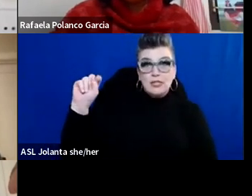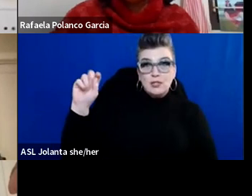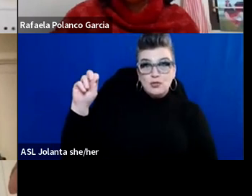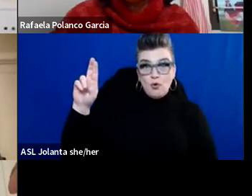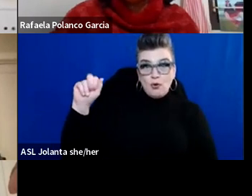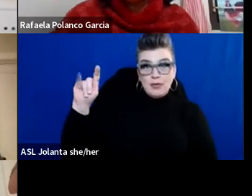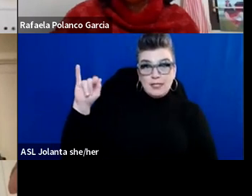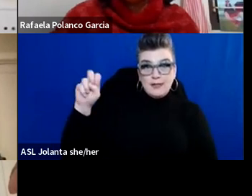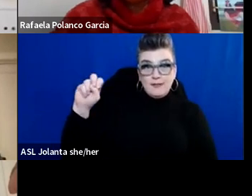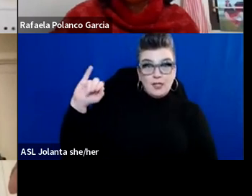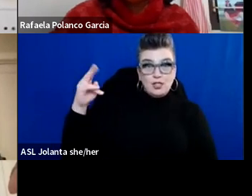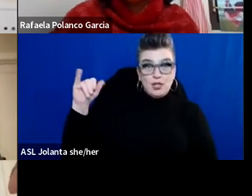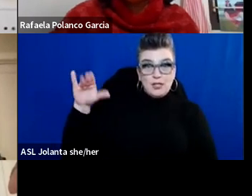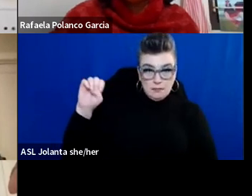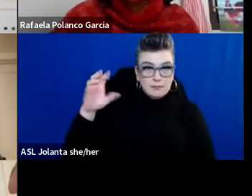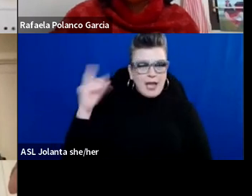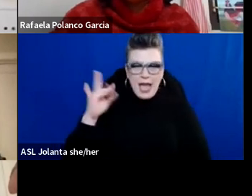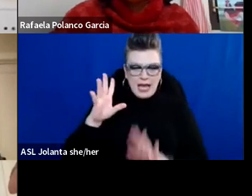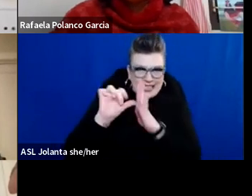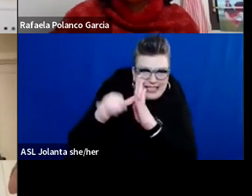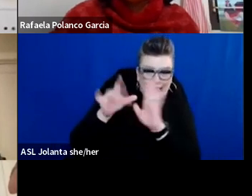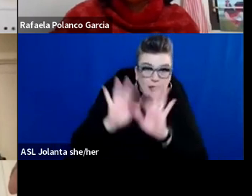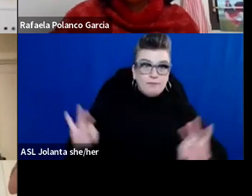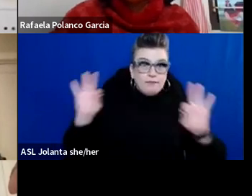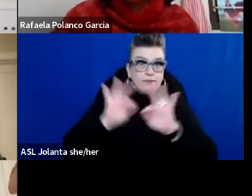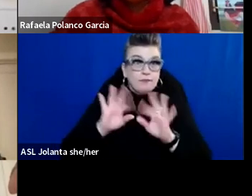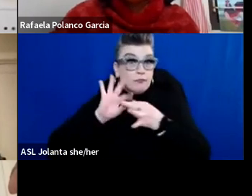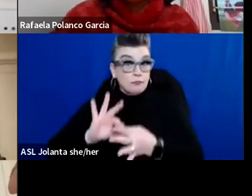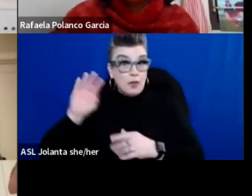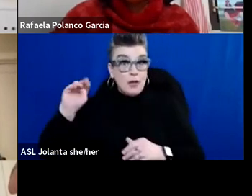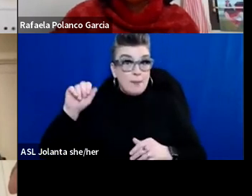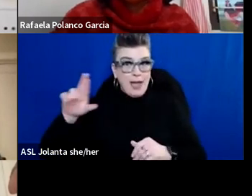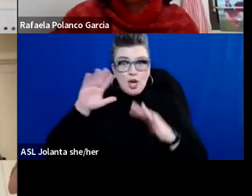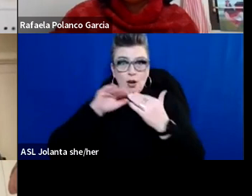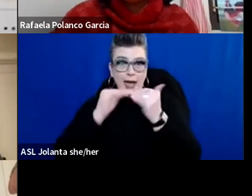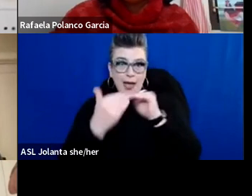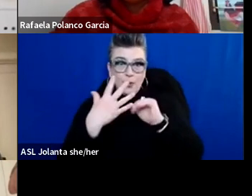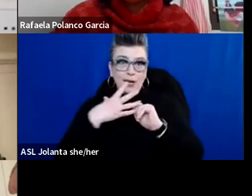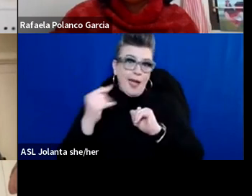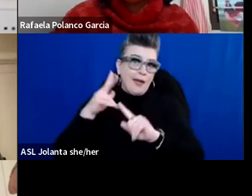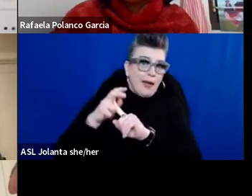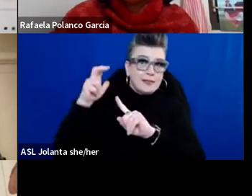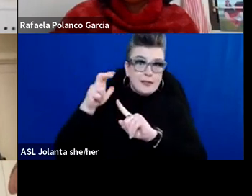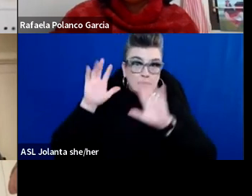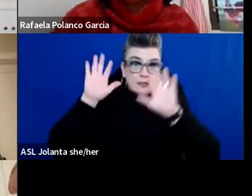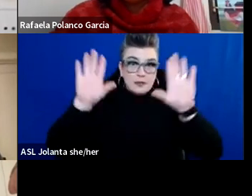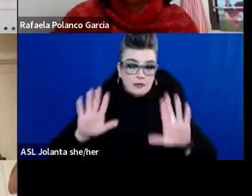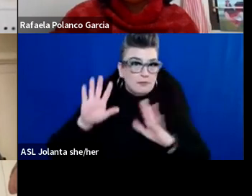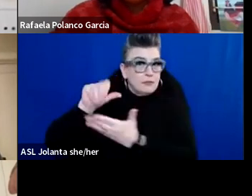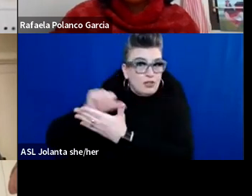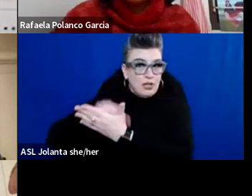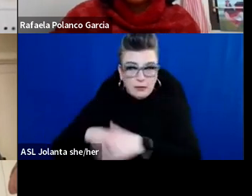elements of the mayor's signature equity and excellence agenda notably he handled the covid 19 emergency